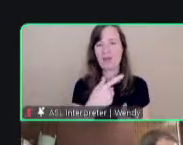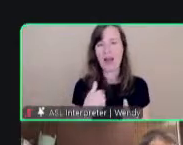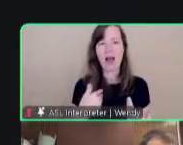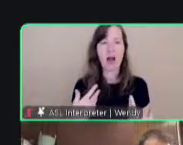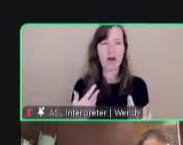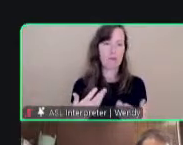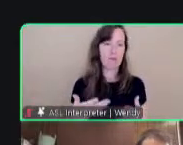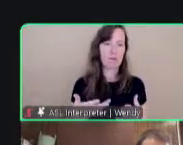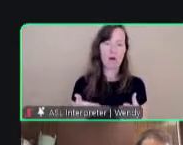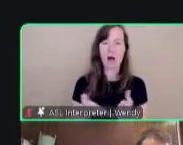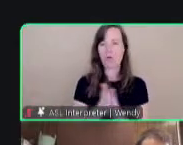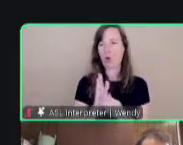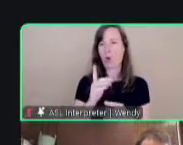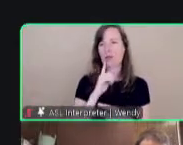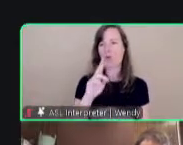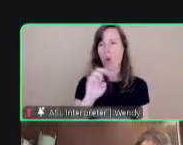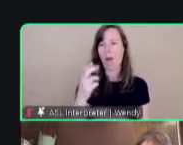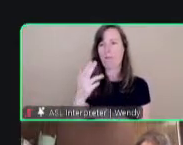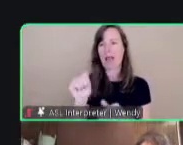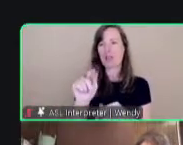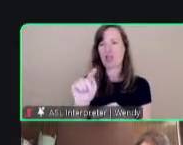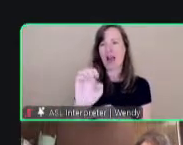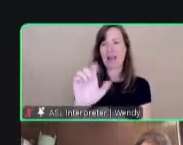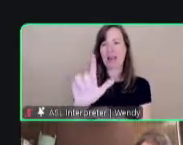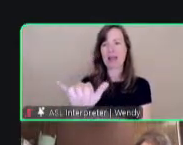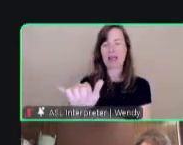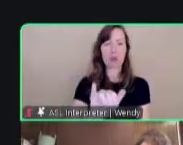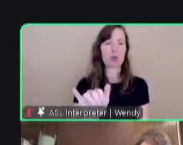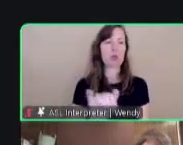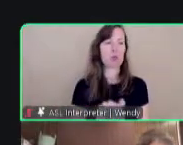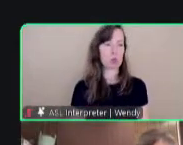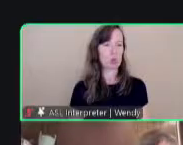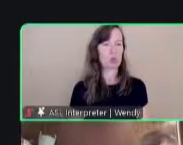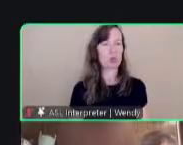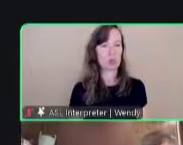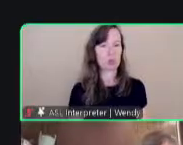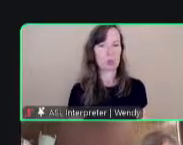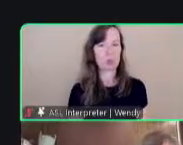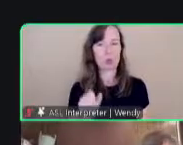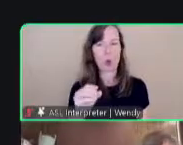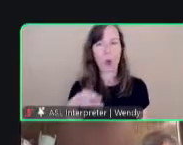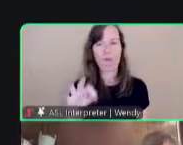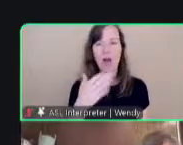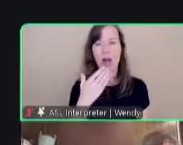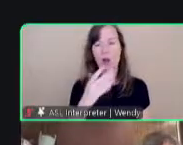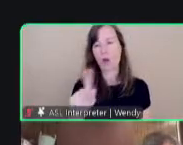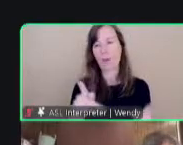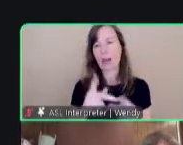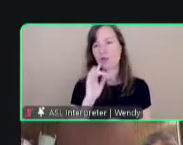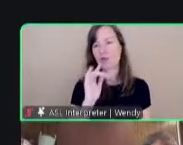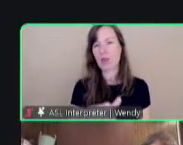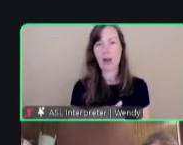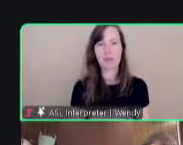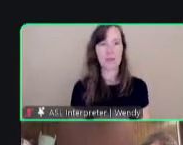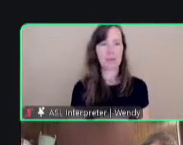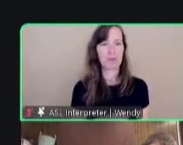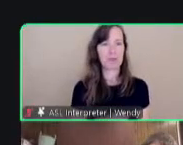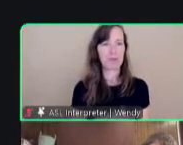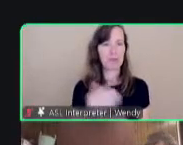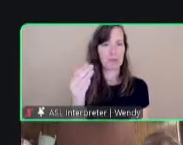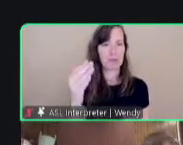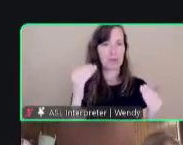Ely as well. We're just asking for some patience until we can get the building open and find a good place for that. Next slide,